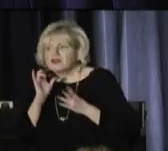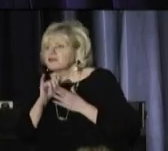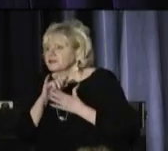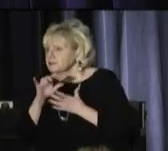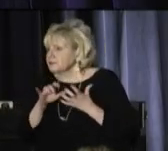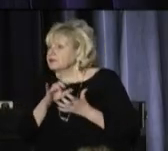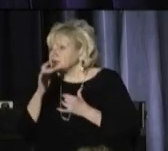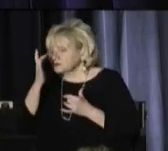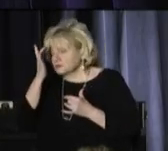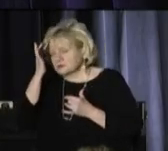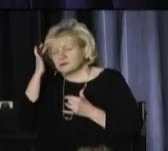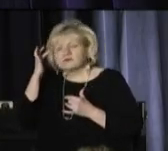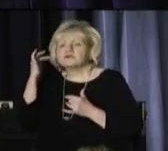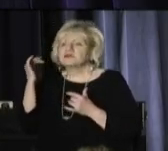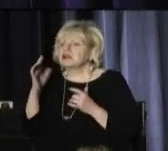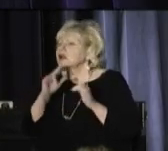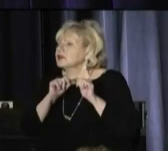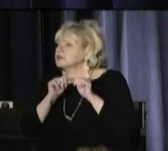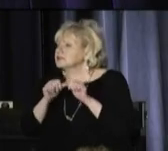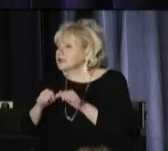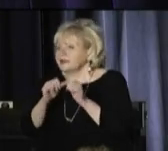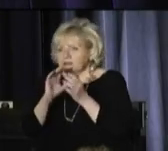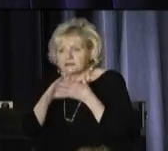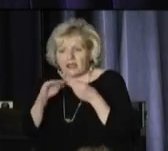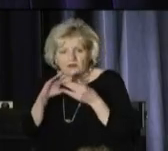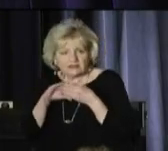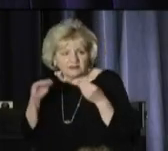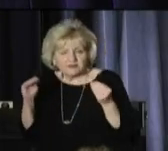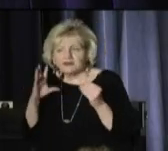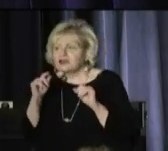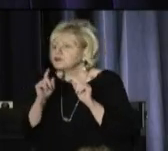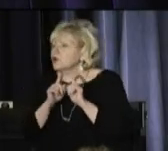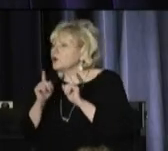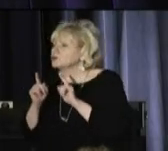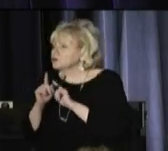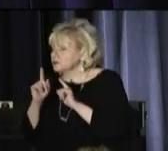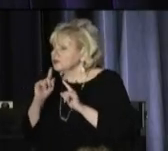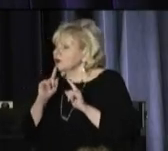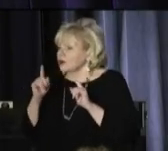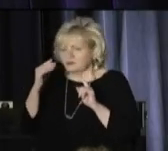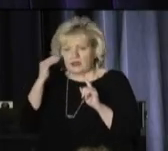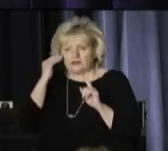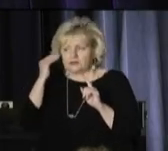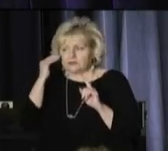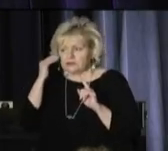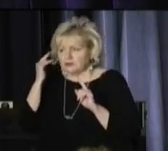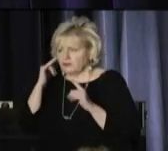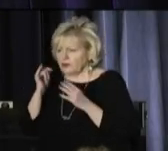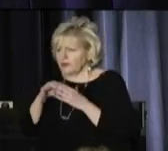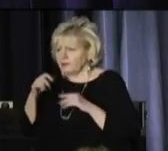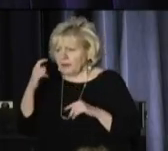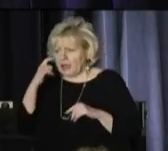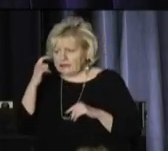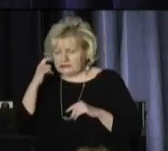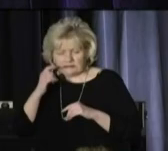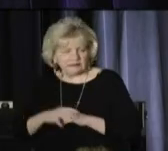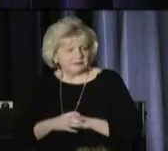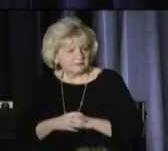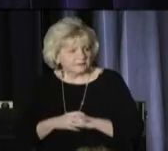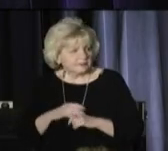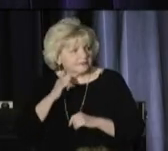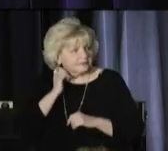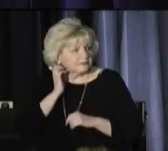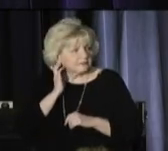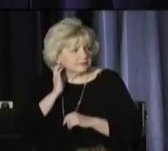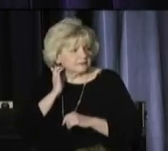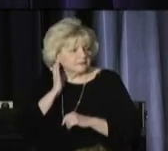of sustaining a narrative while also being so conscientious of the line is a challenge